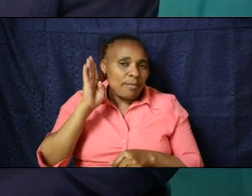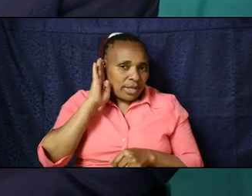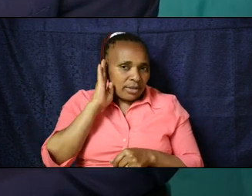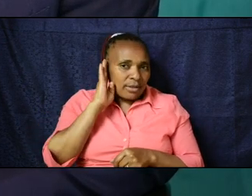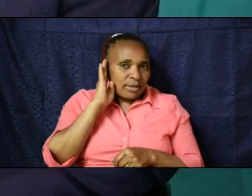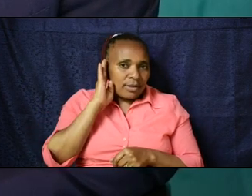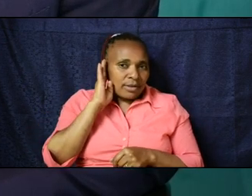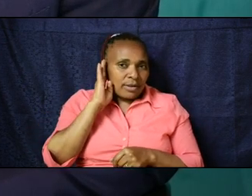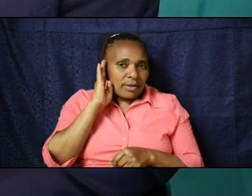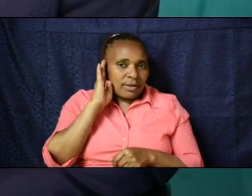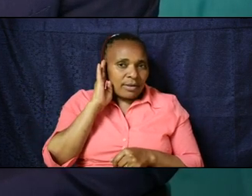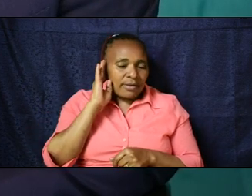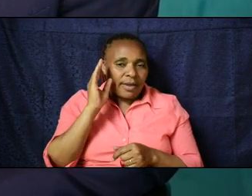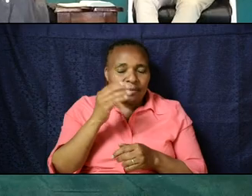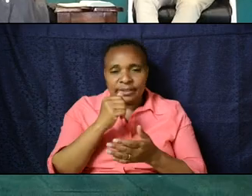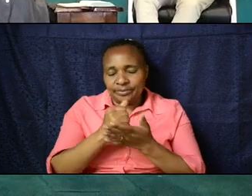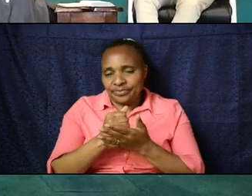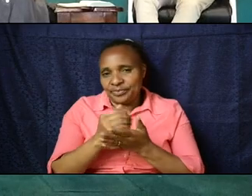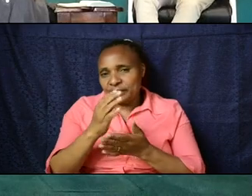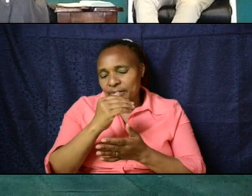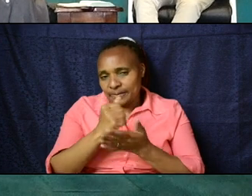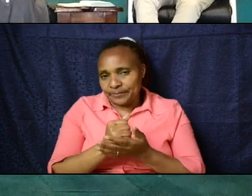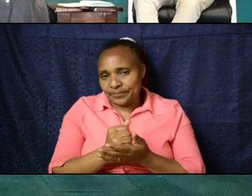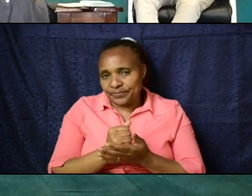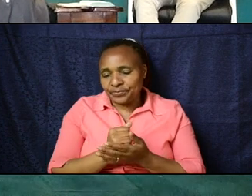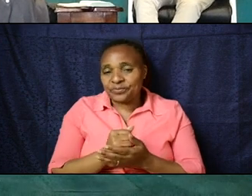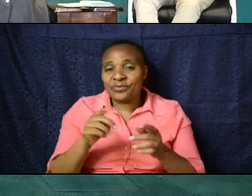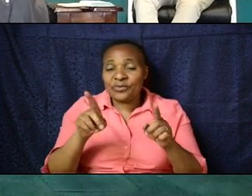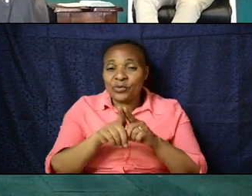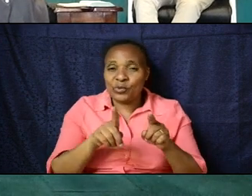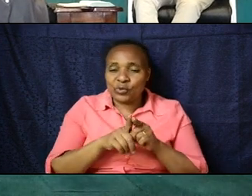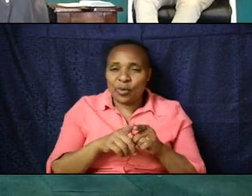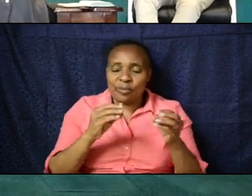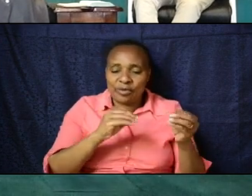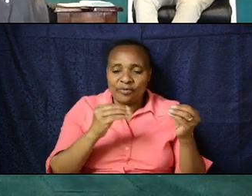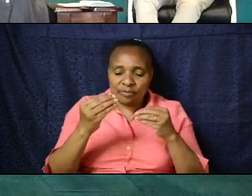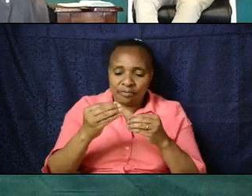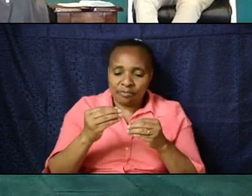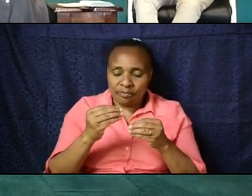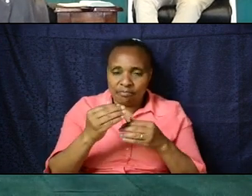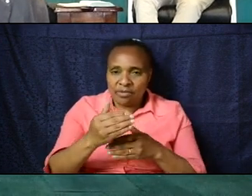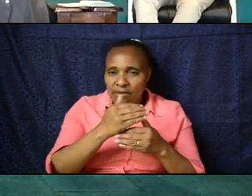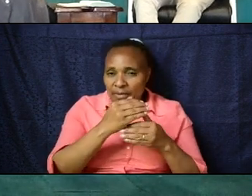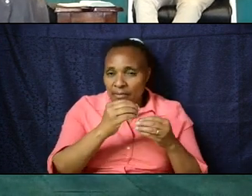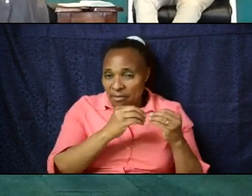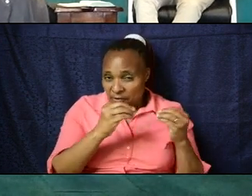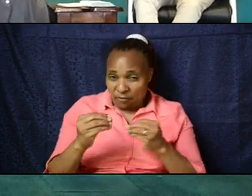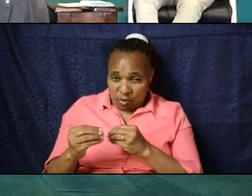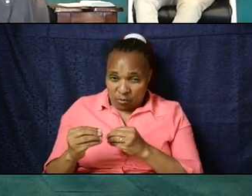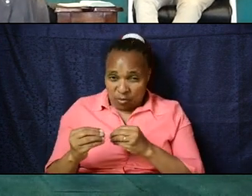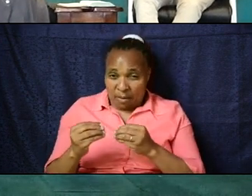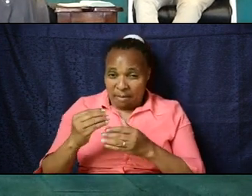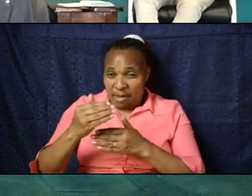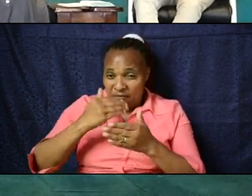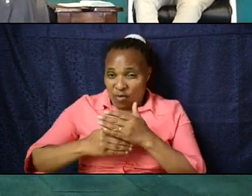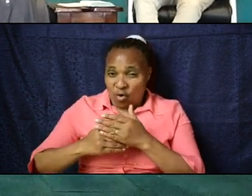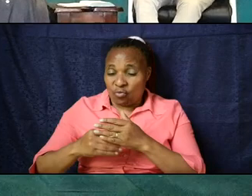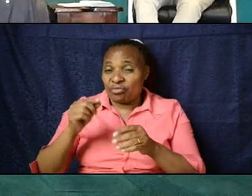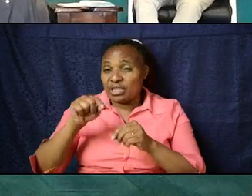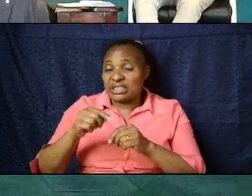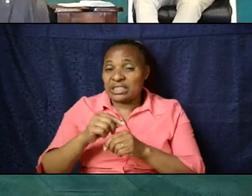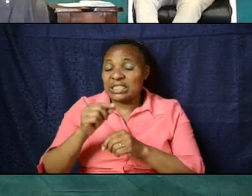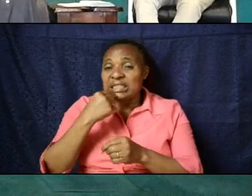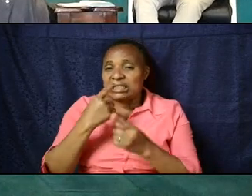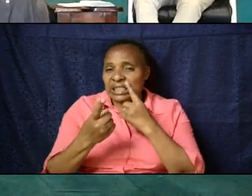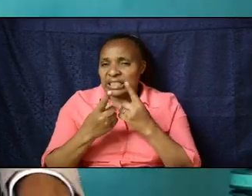obedient. Amen. Amen. Amen. And also just before we move on to the next part, as Grace had said, you know,